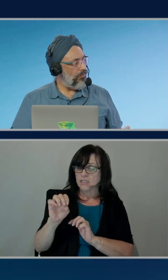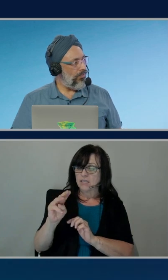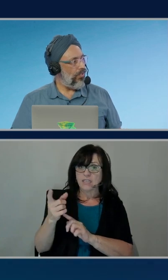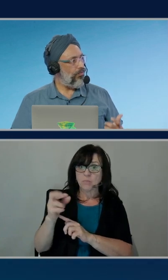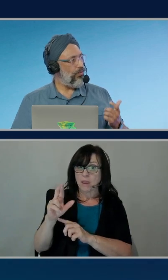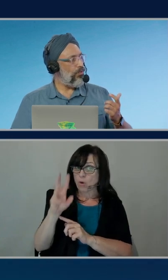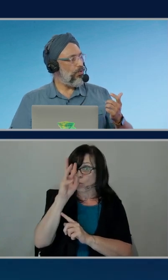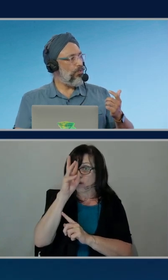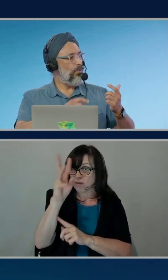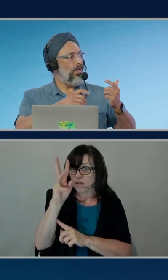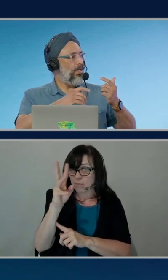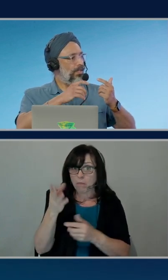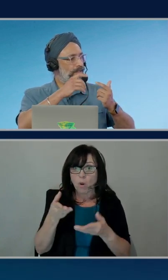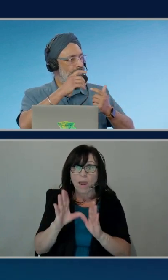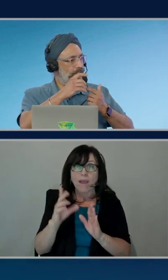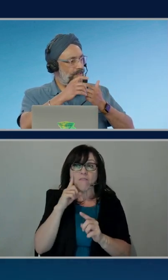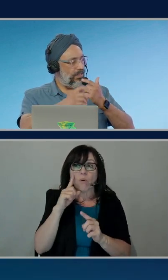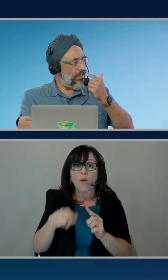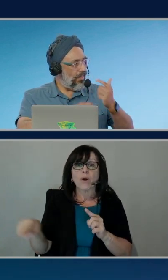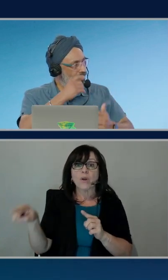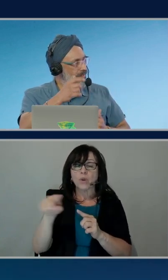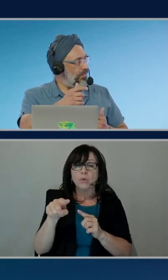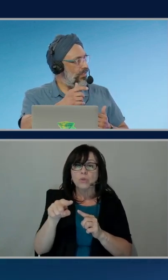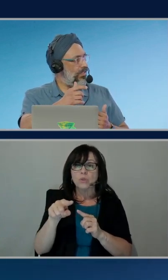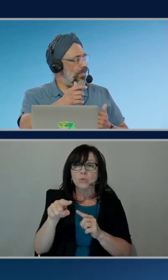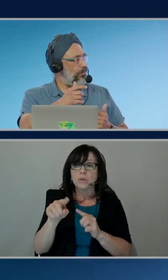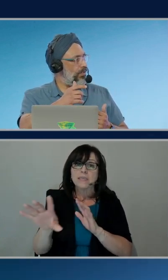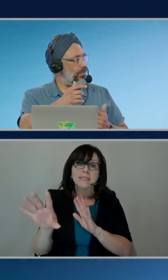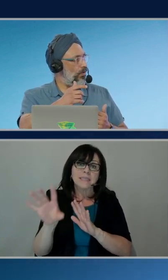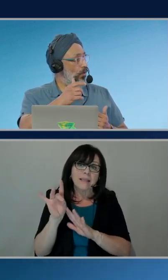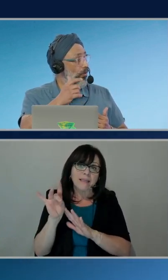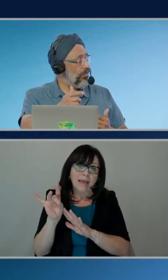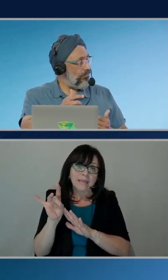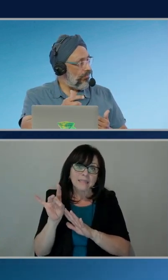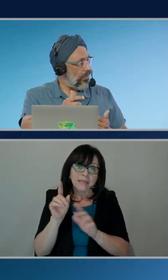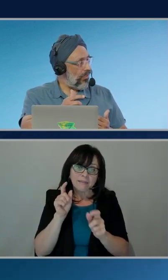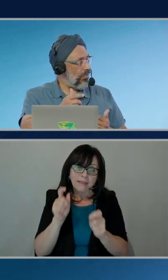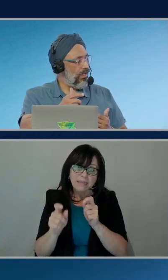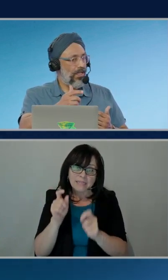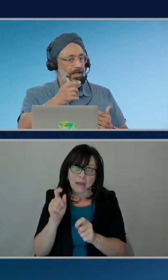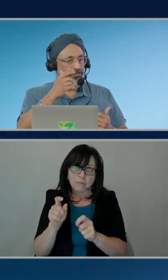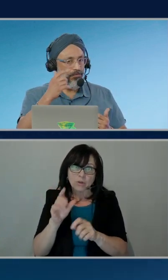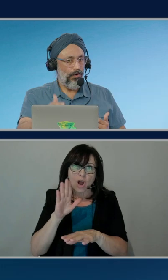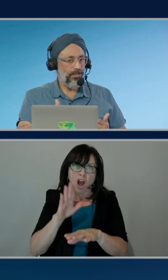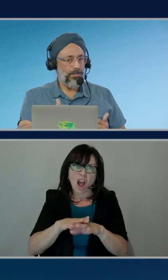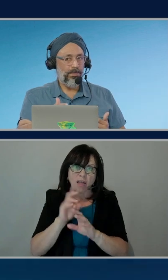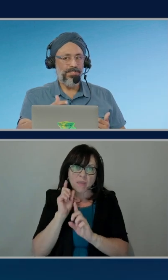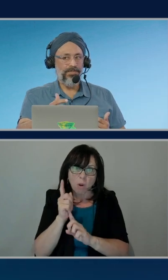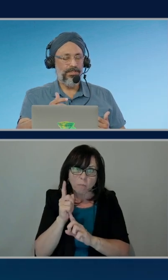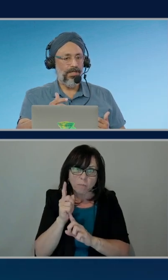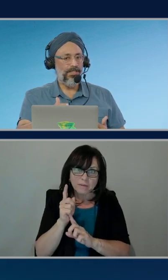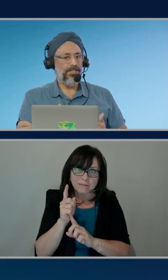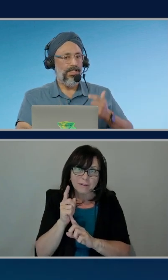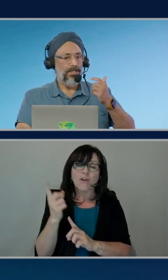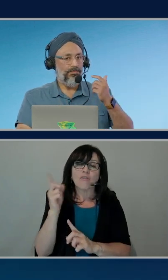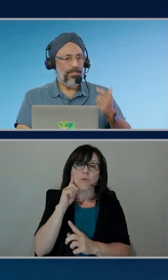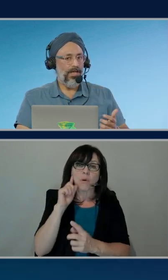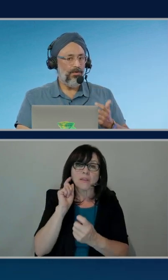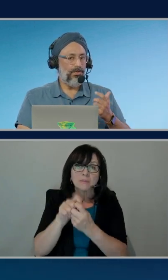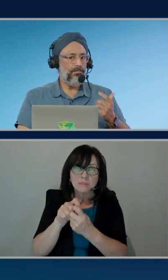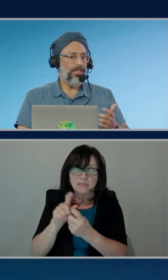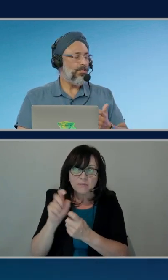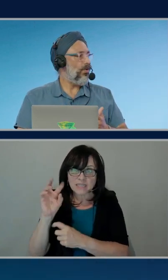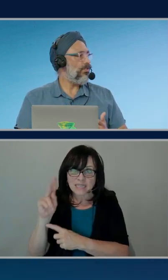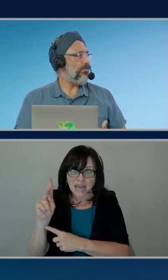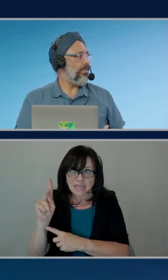up with the way for you to select the adapter on the fly for the specific task